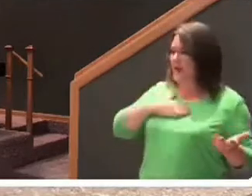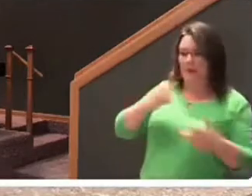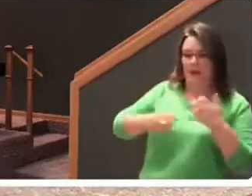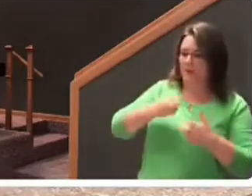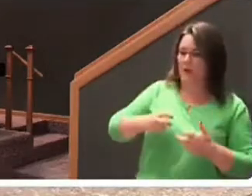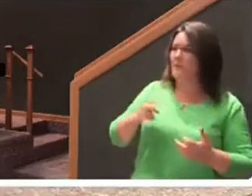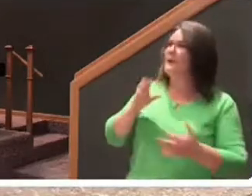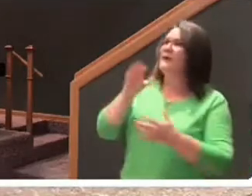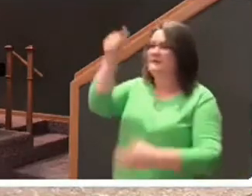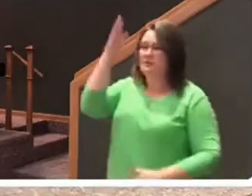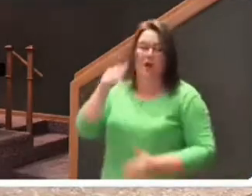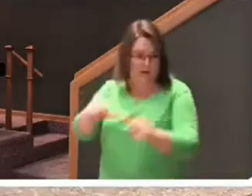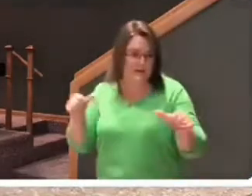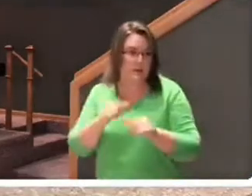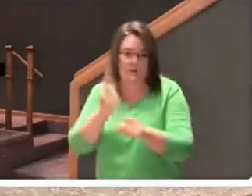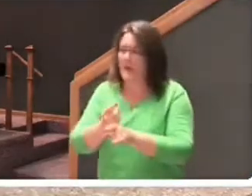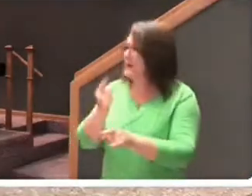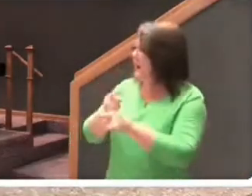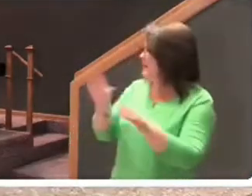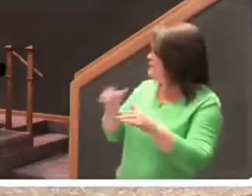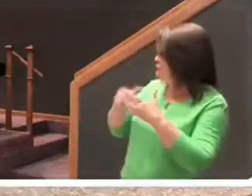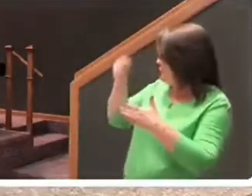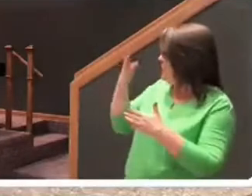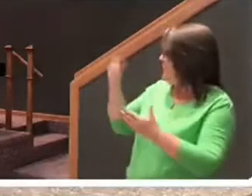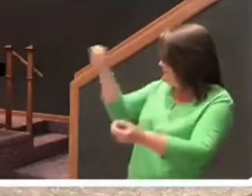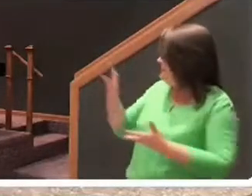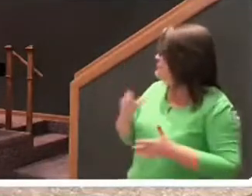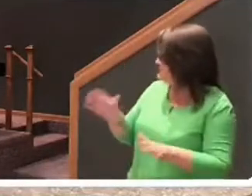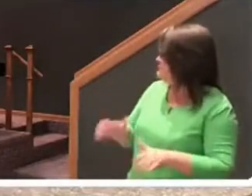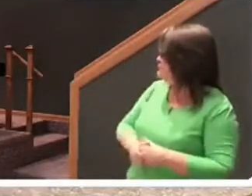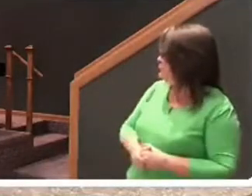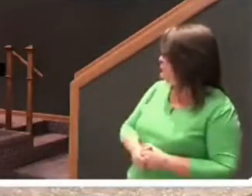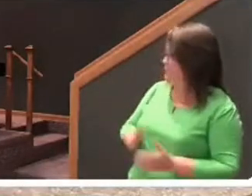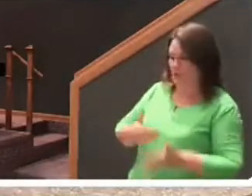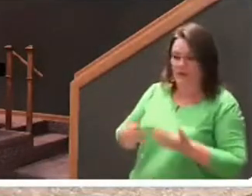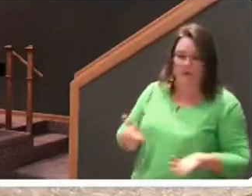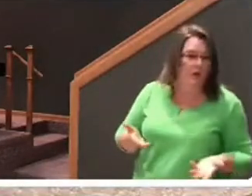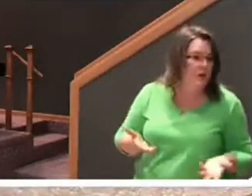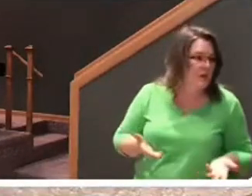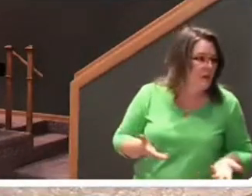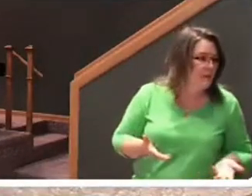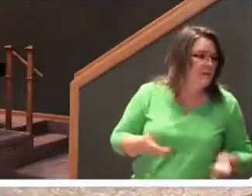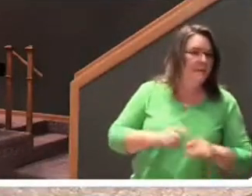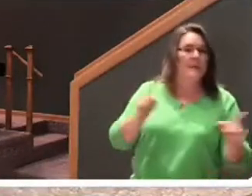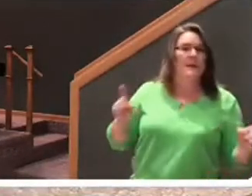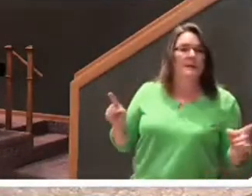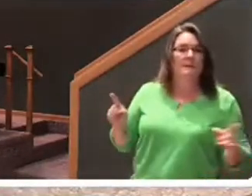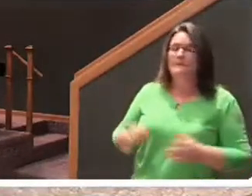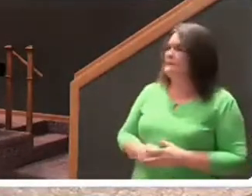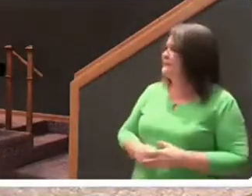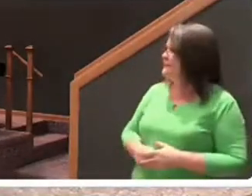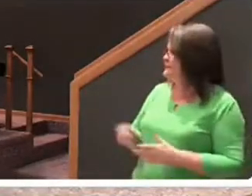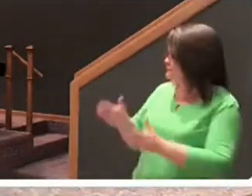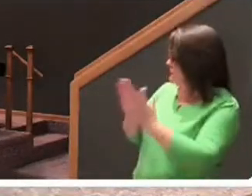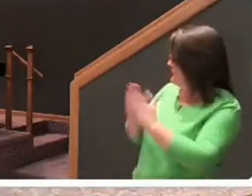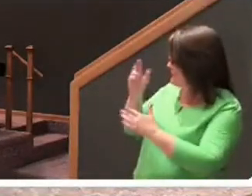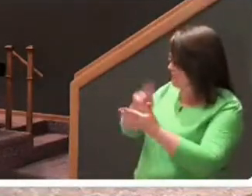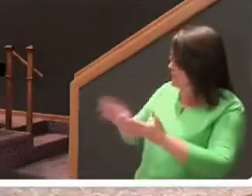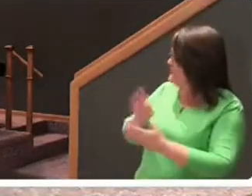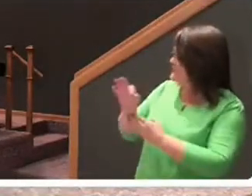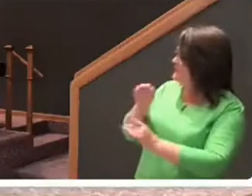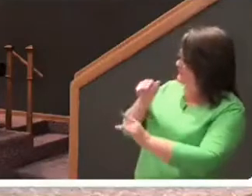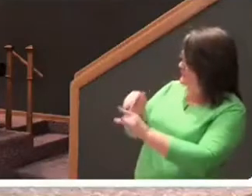problem. That's God's area, right? I just do what God tells me to do, and I just, whatever. But so I'm asking for the Holy